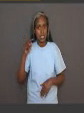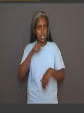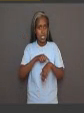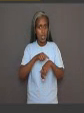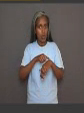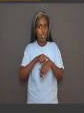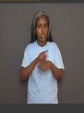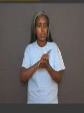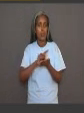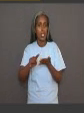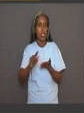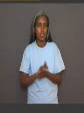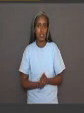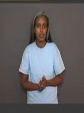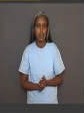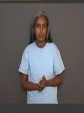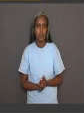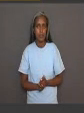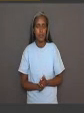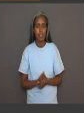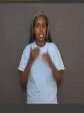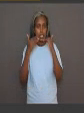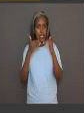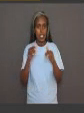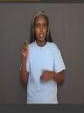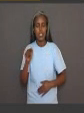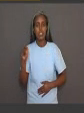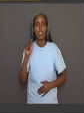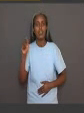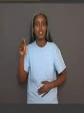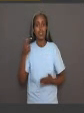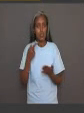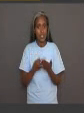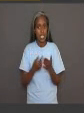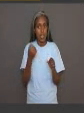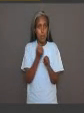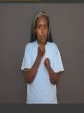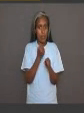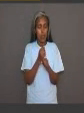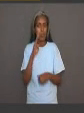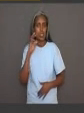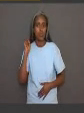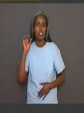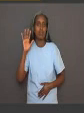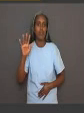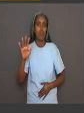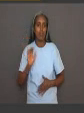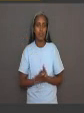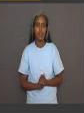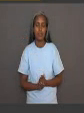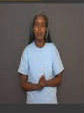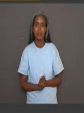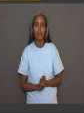week. The standard deviation of their performance was 5.